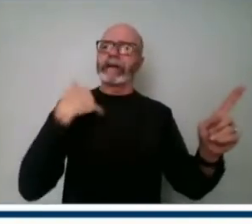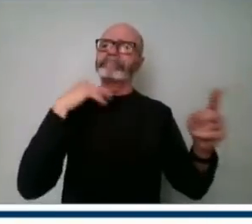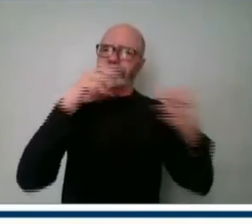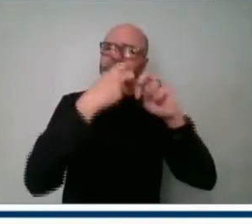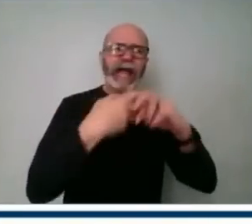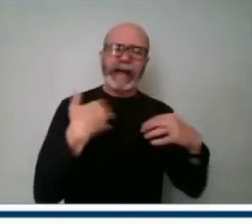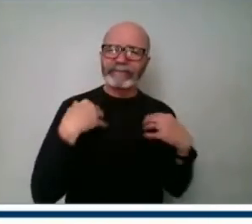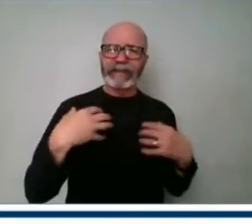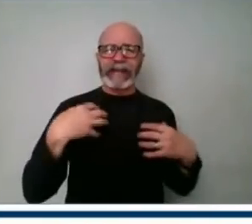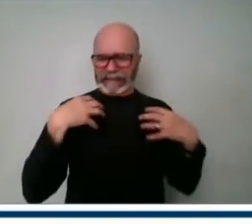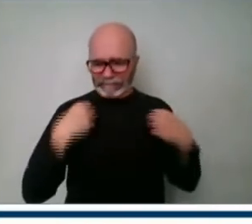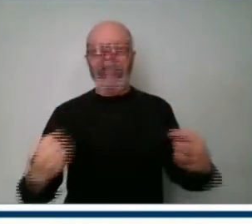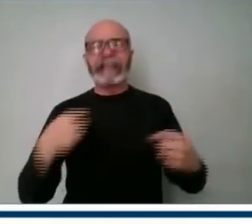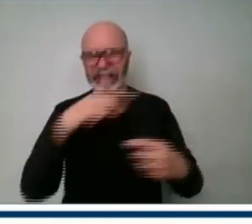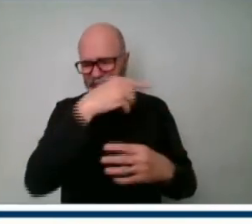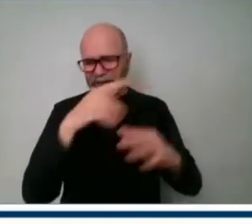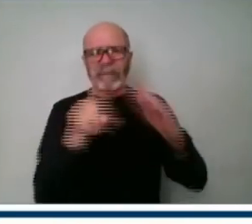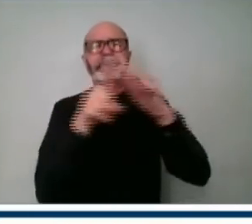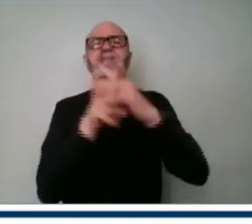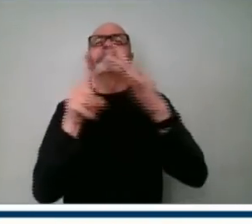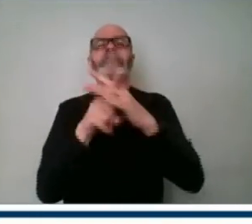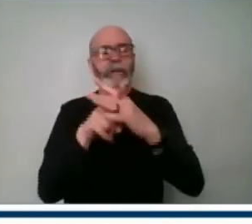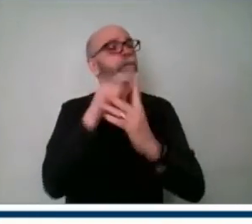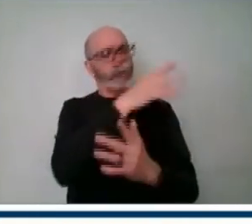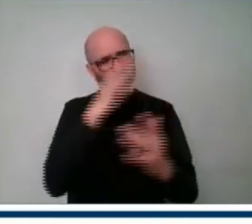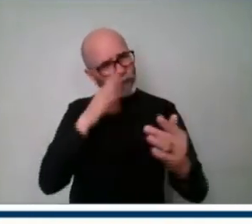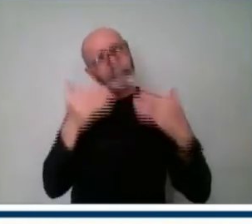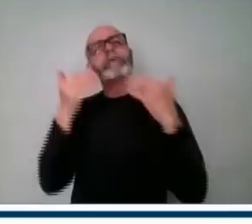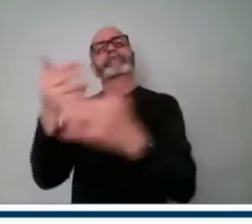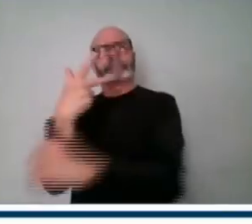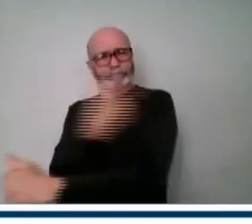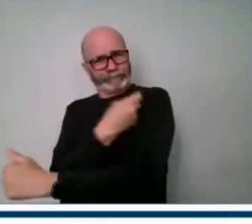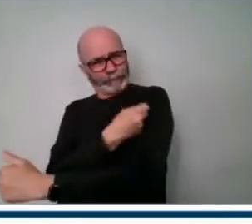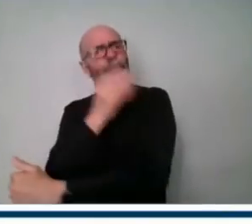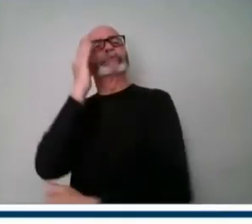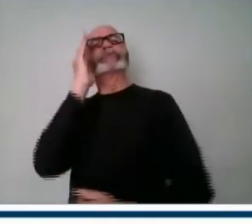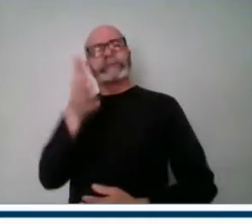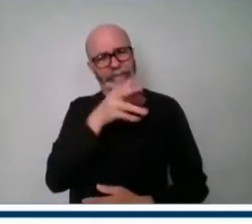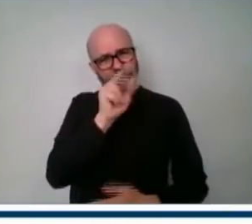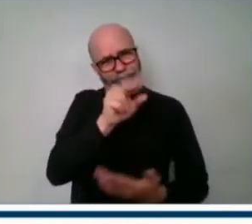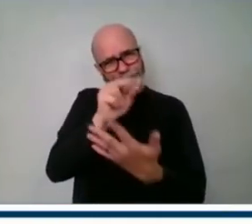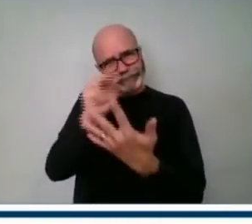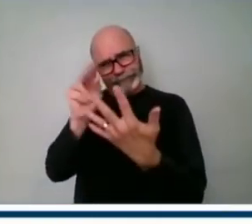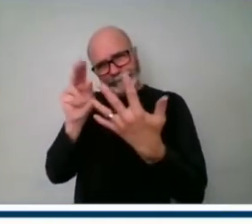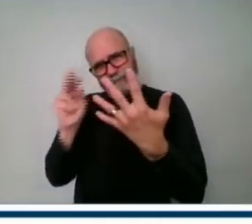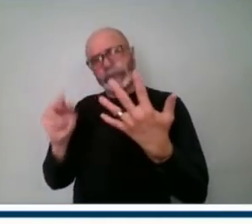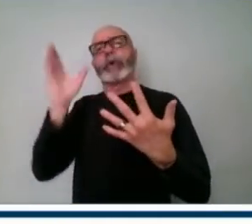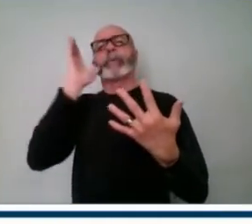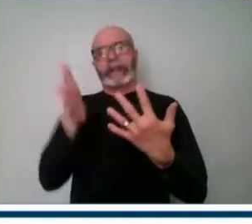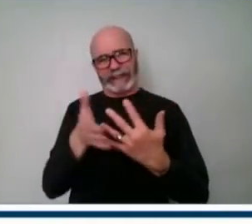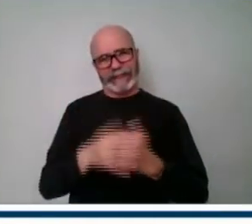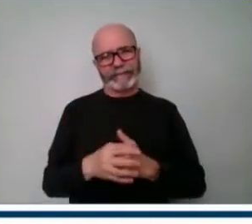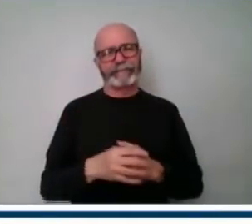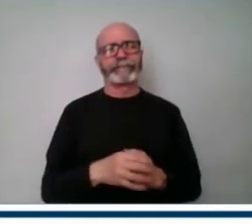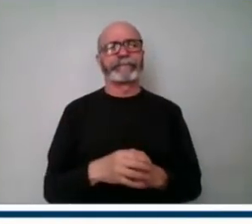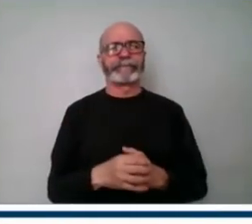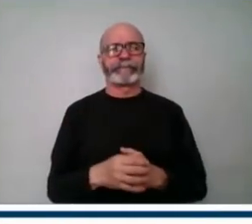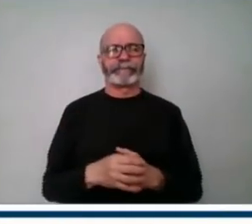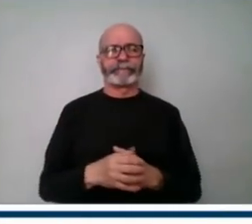to divert to a range of different types of occupations and medical conditions. We'll now go to All Nova Scotia. Lindsay